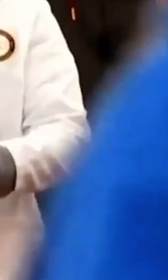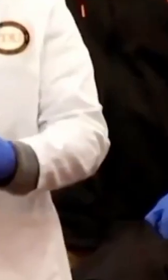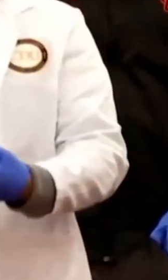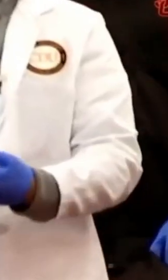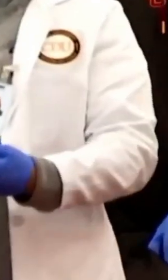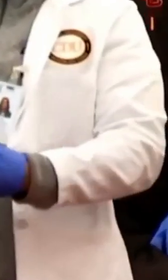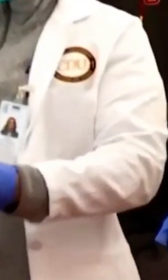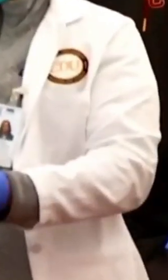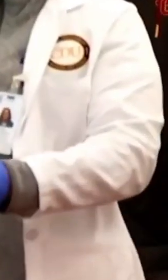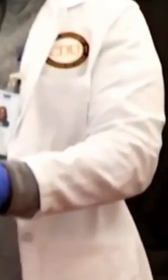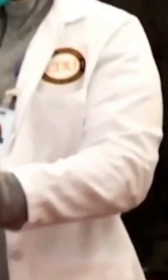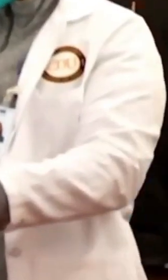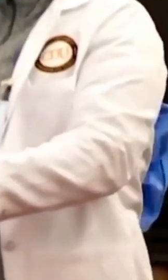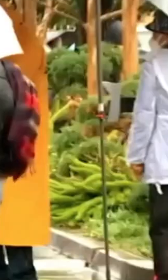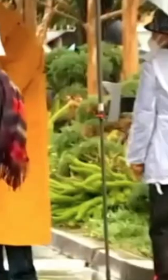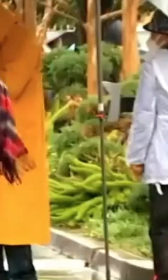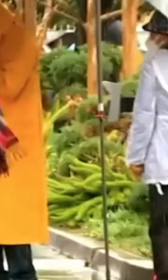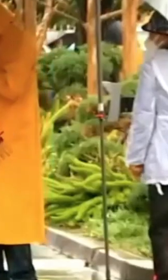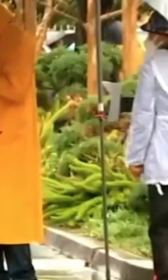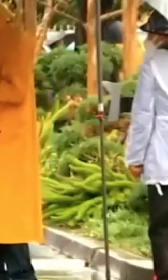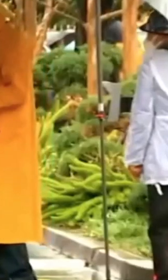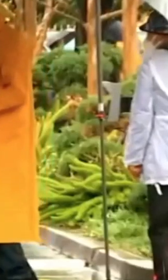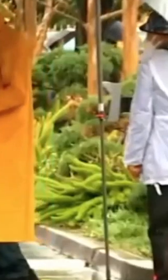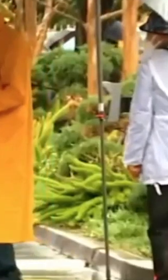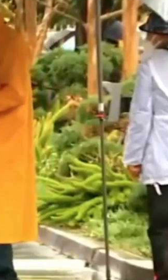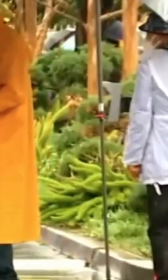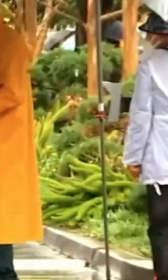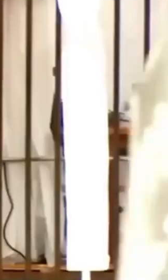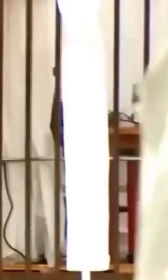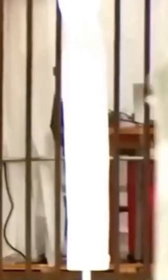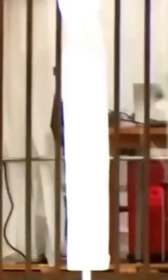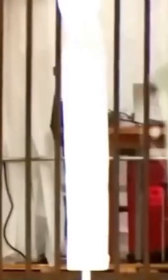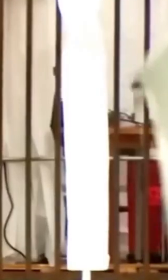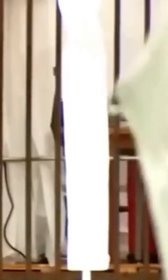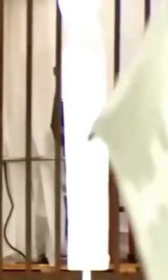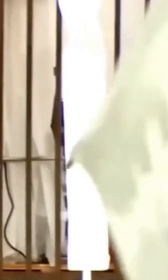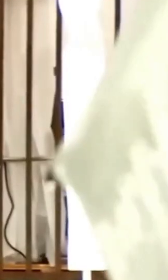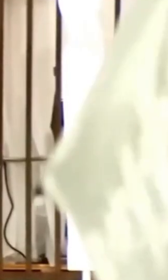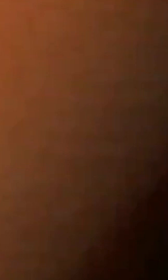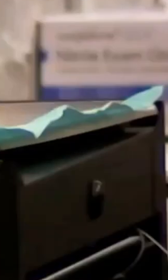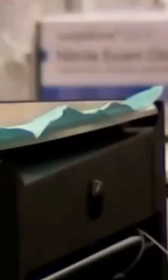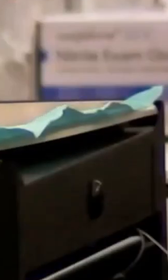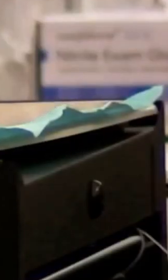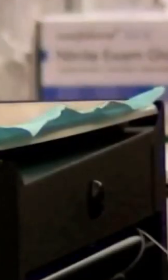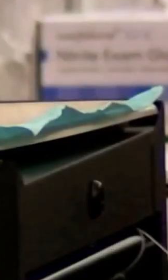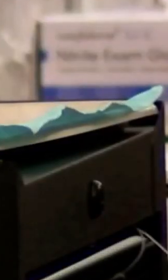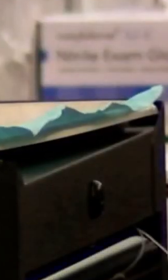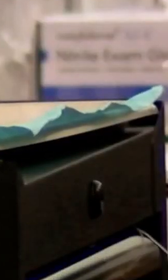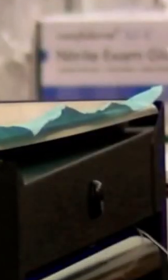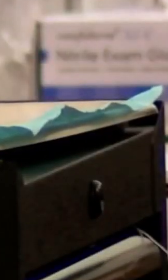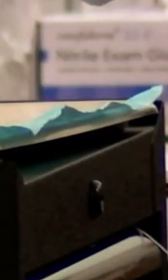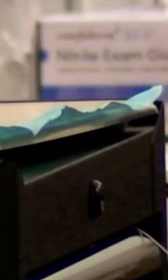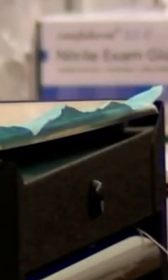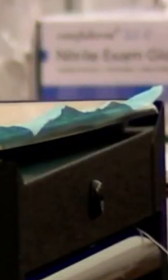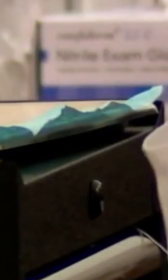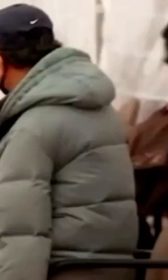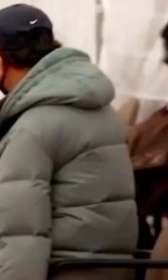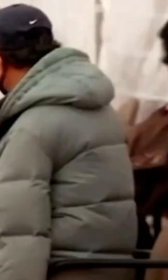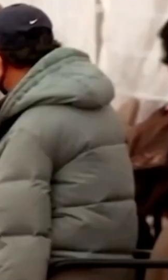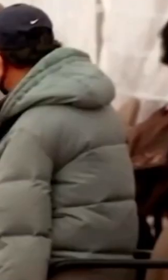serves to make sure that those neighborhoods are not overlooked by the health system, which did almost happen to the community served by